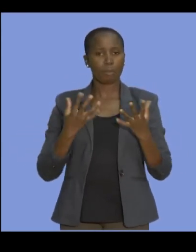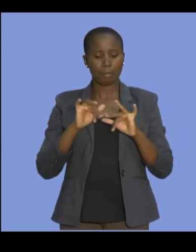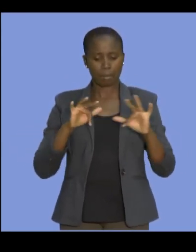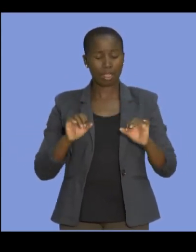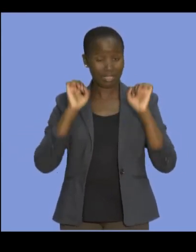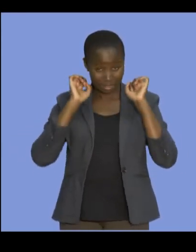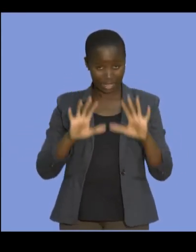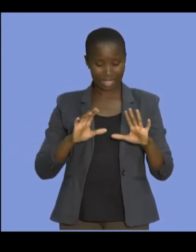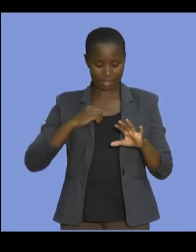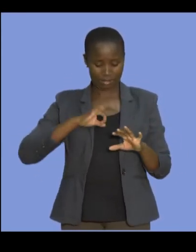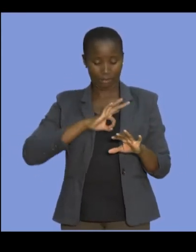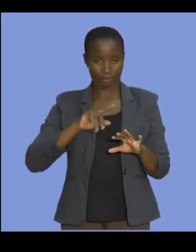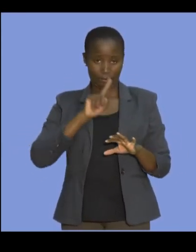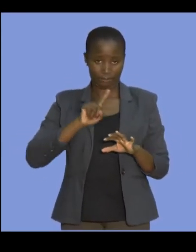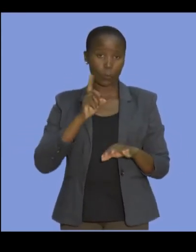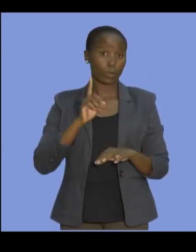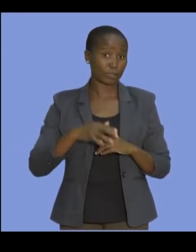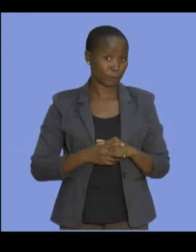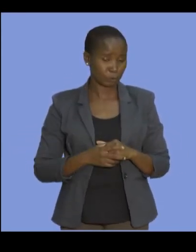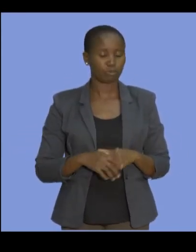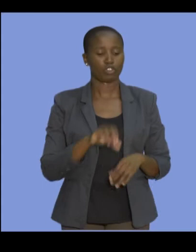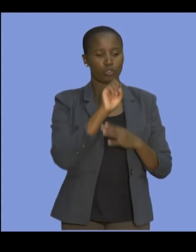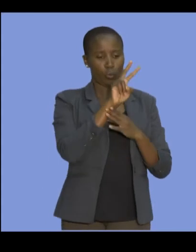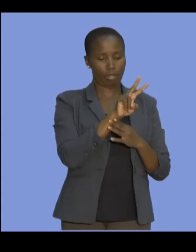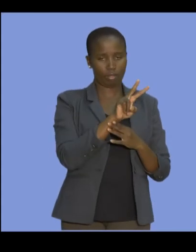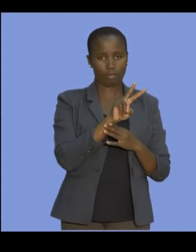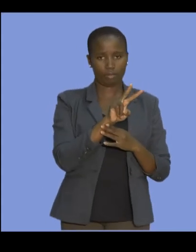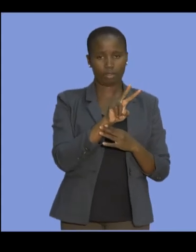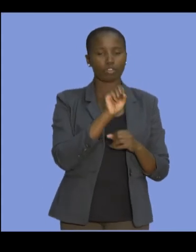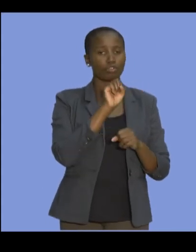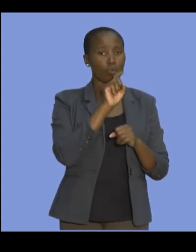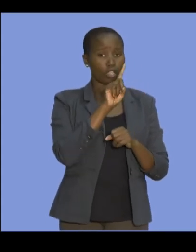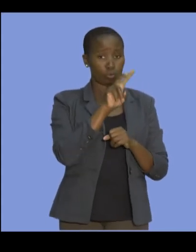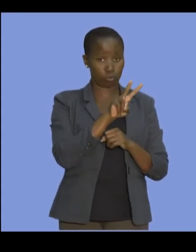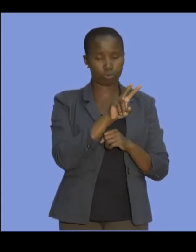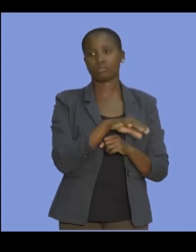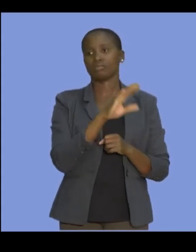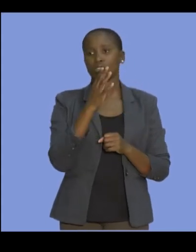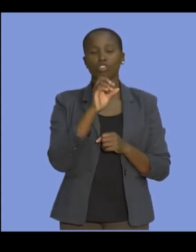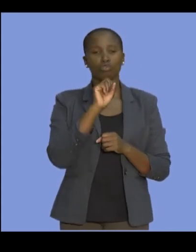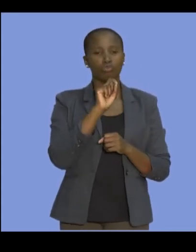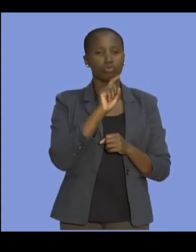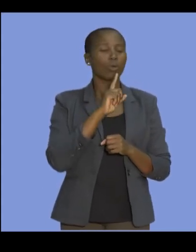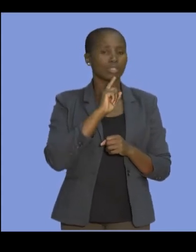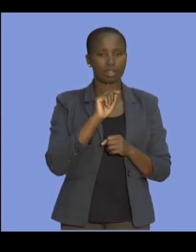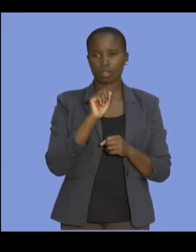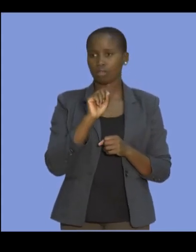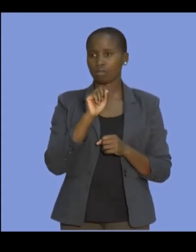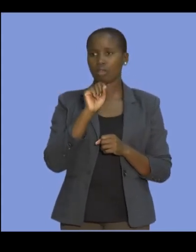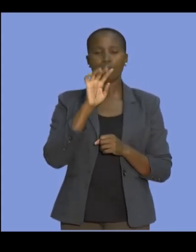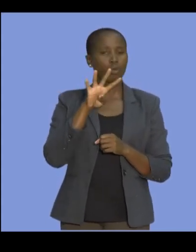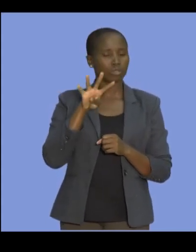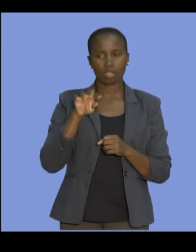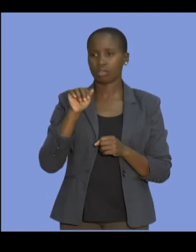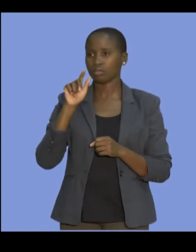companies are 12, okay, so it's 12,000, 14,000, 17,000, and so